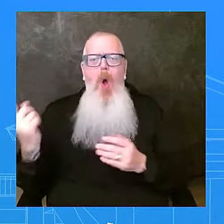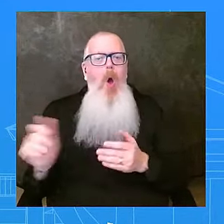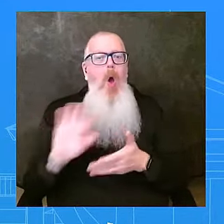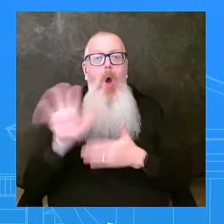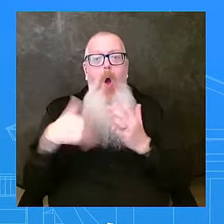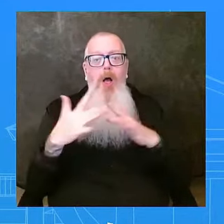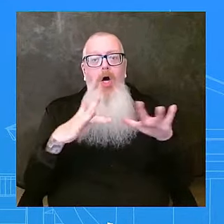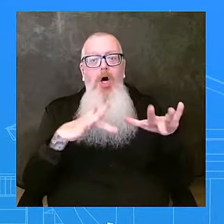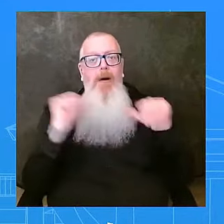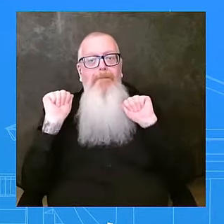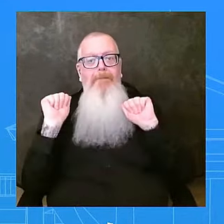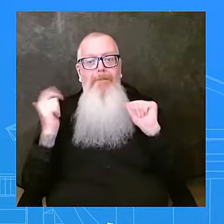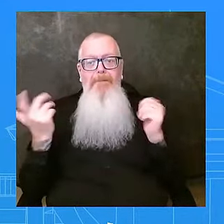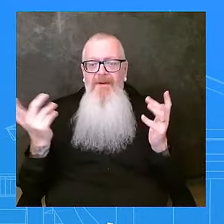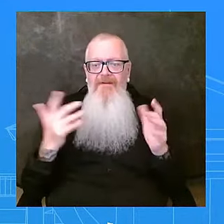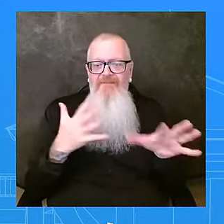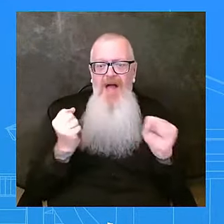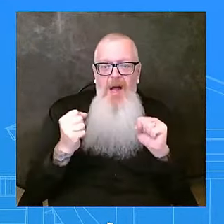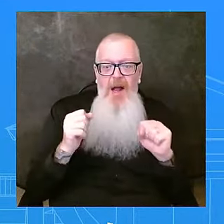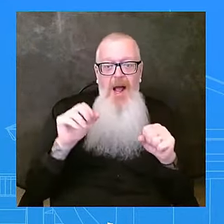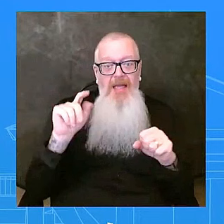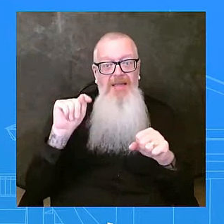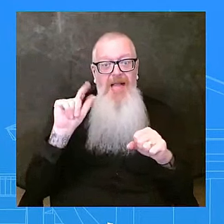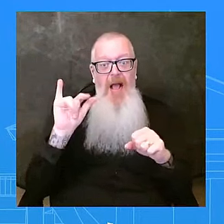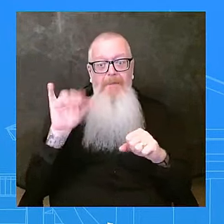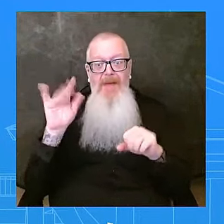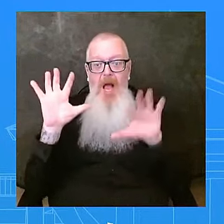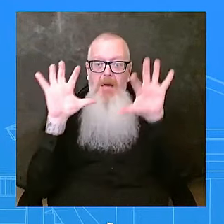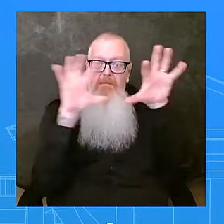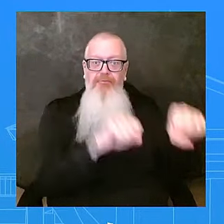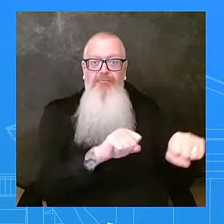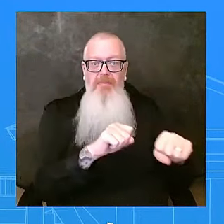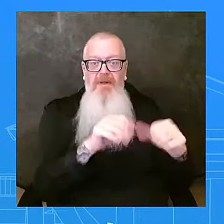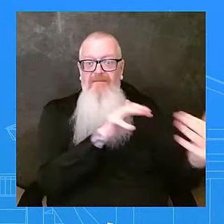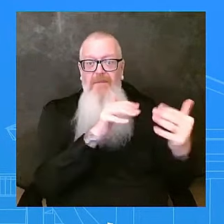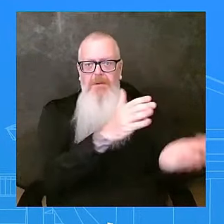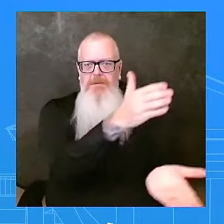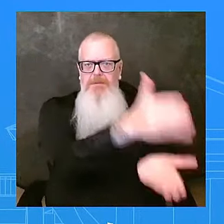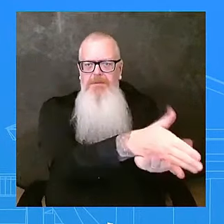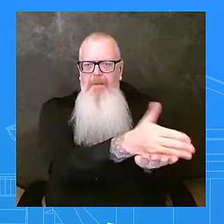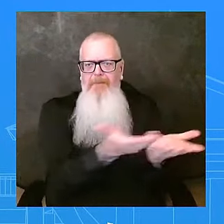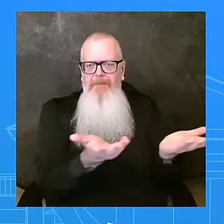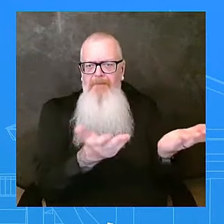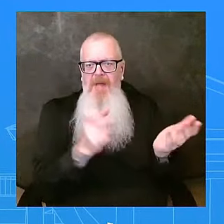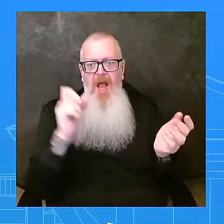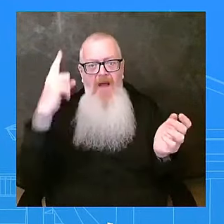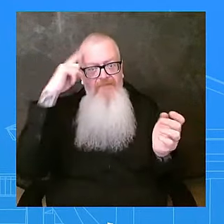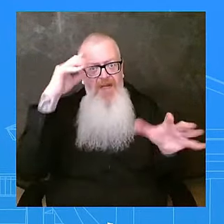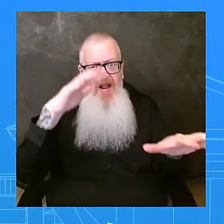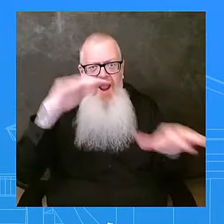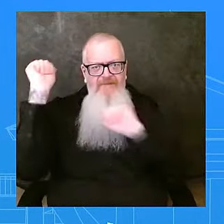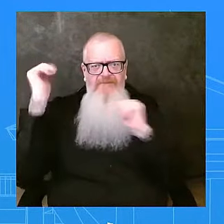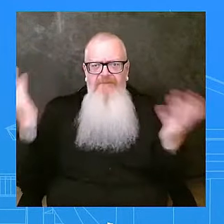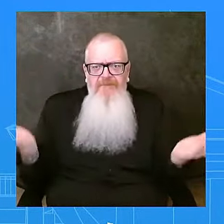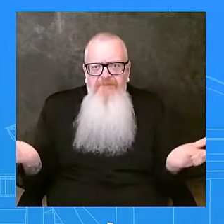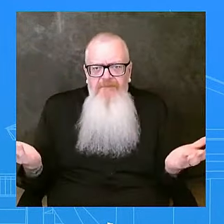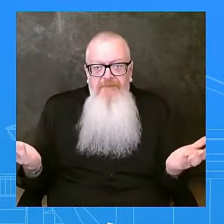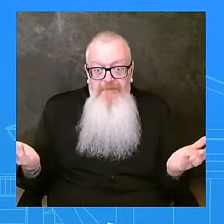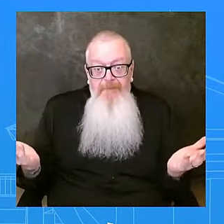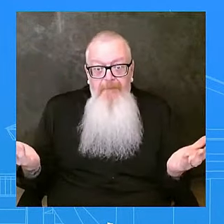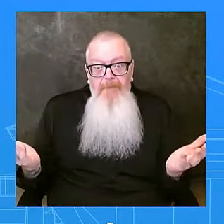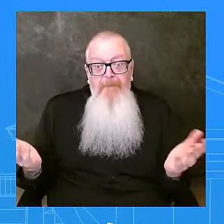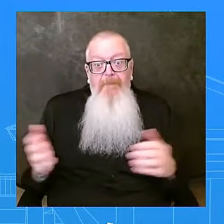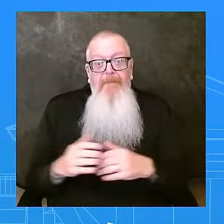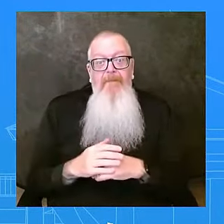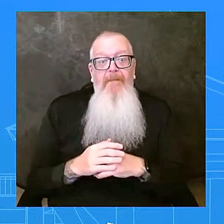in, Afghan forces stopped fighting, and the Ghani government fled. As then Chairman of the Joint Chiefs of Staff, General Mark Milley, said,